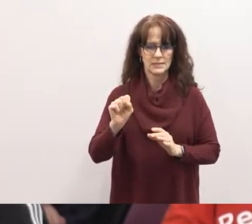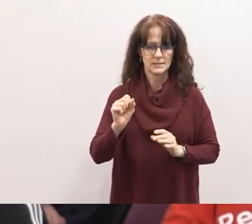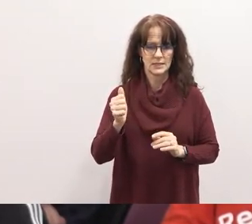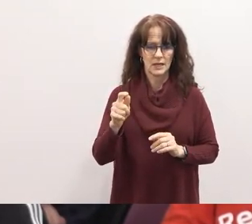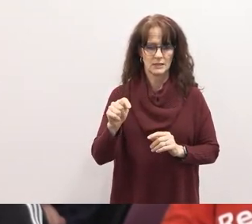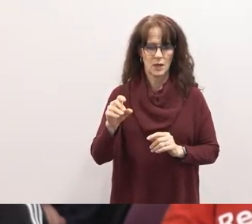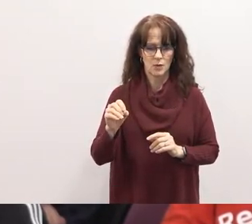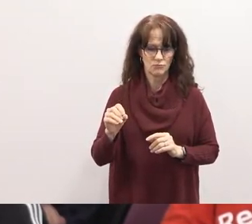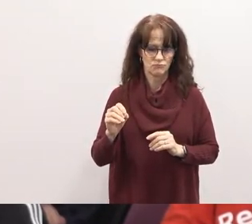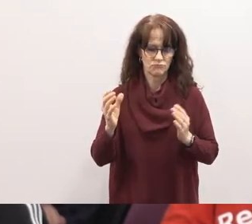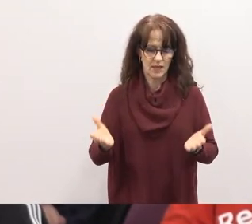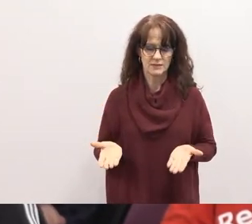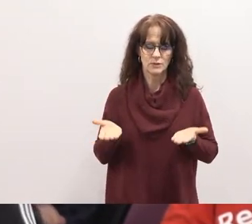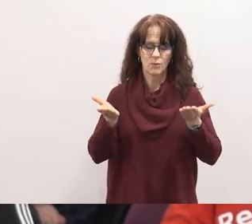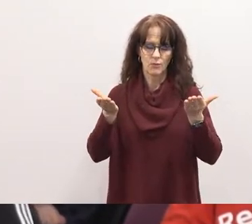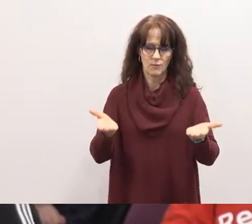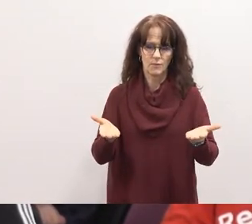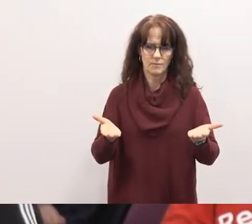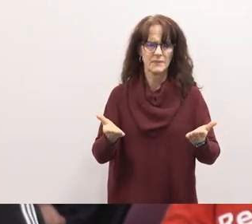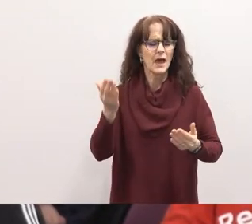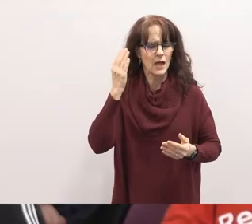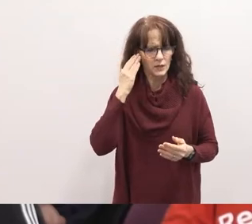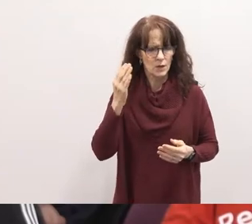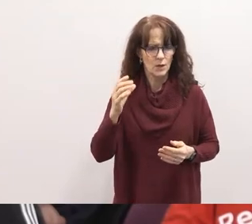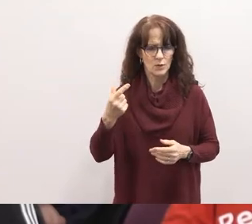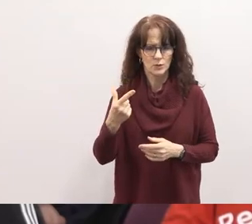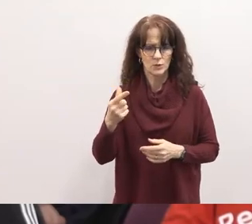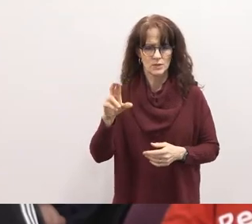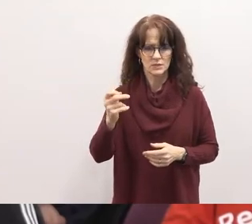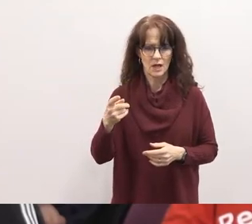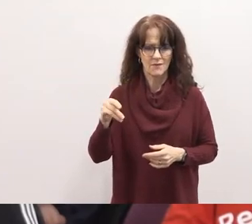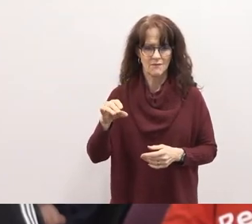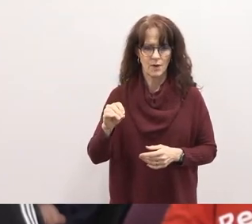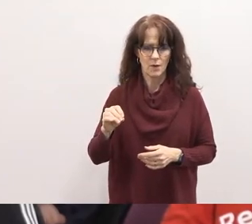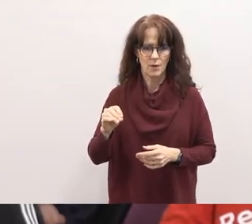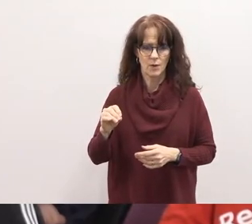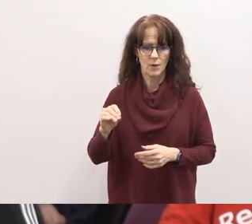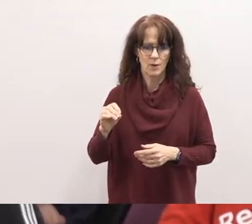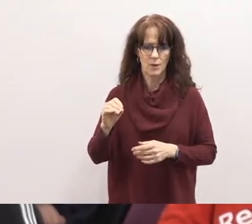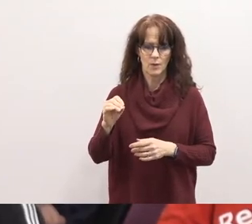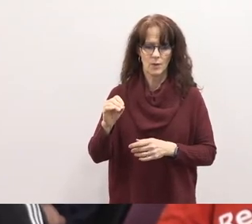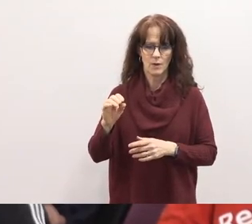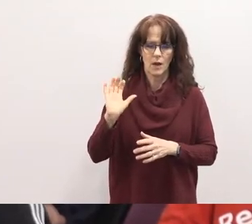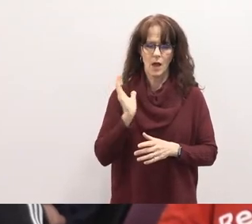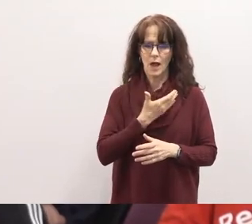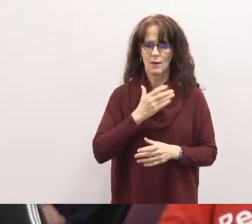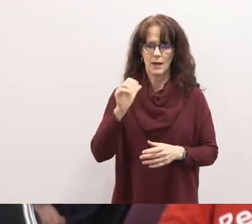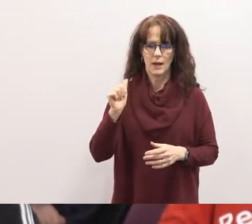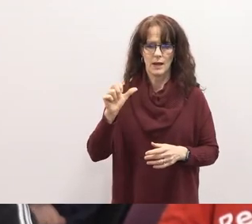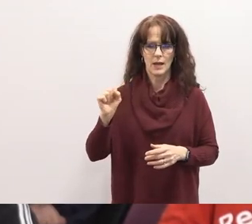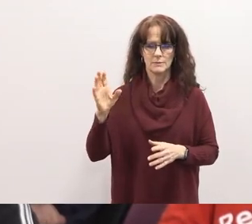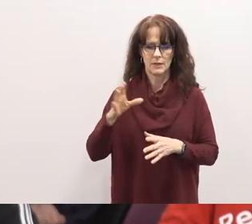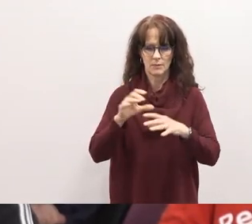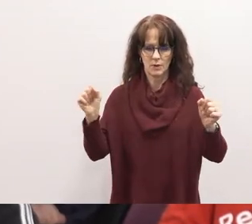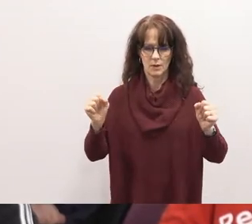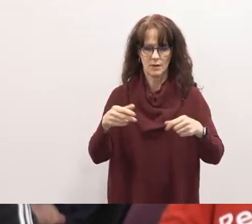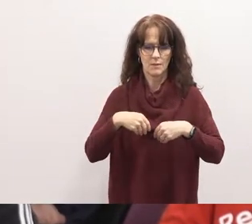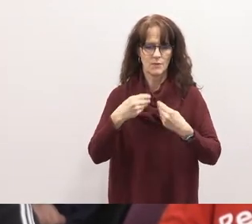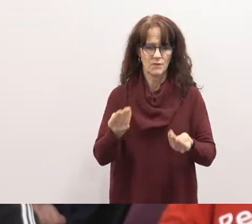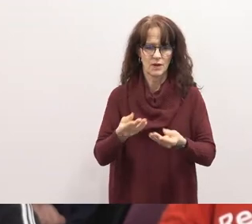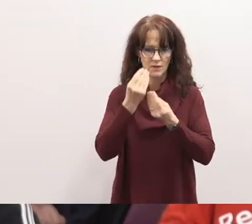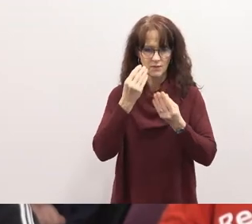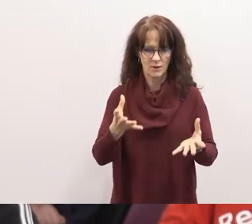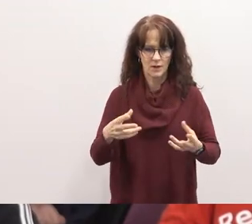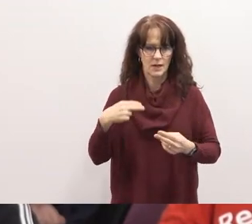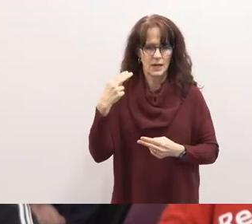offer. Now, I know that Gustavo Cortez Garcia, our ASB president, has already provided you all with the information